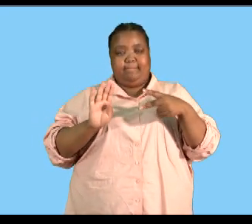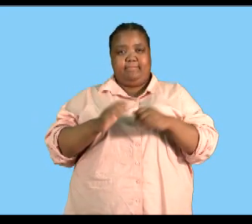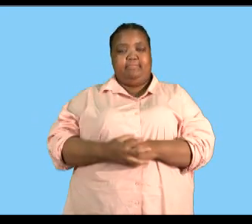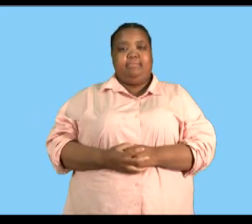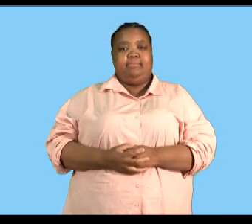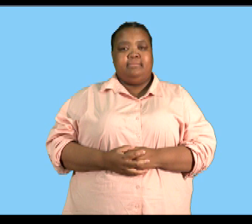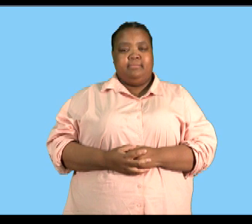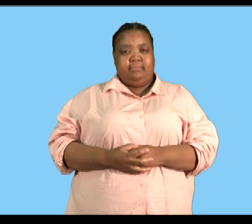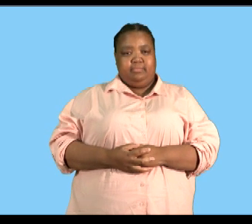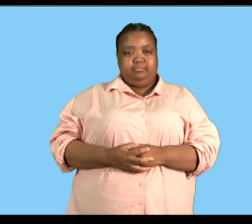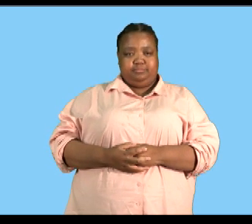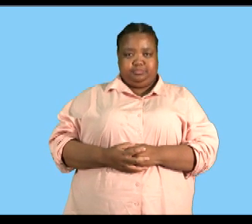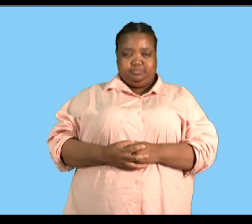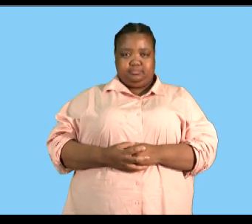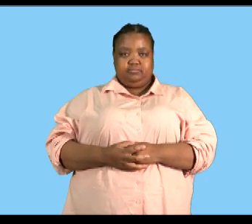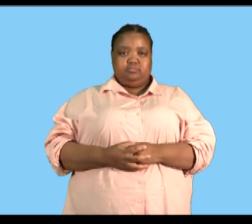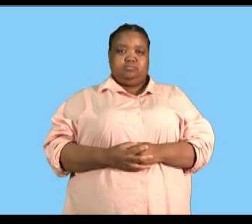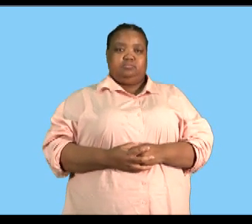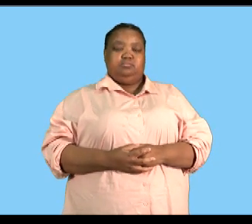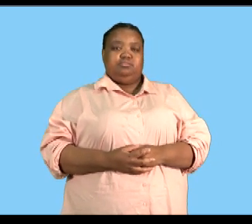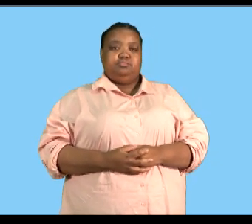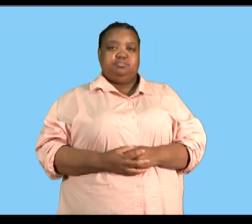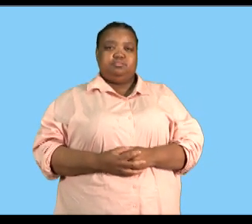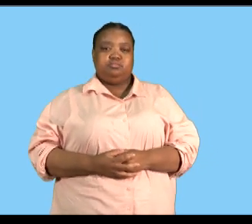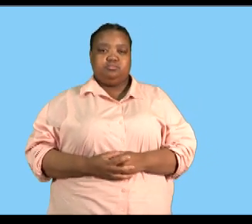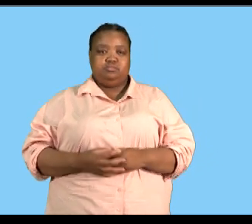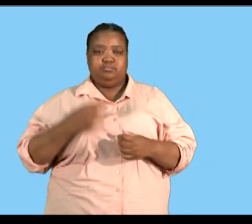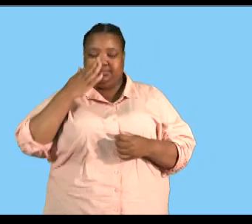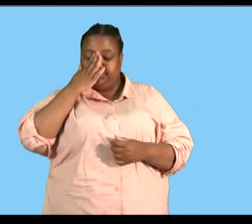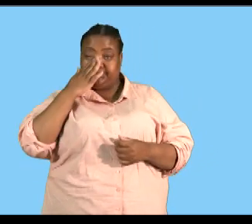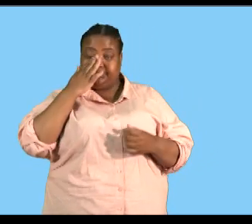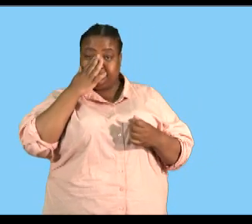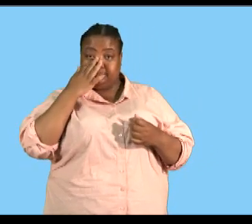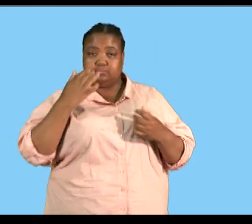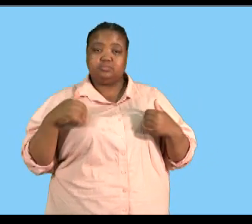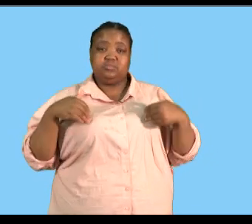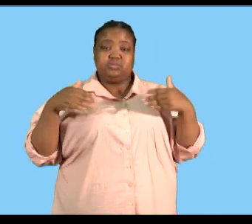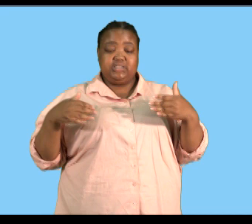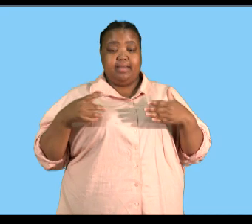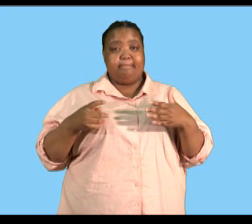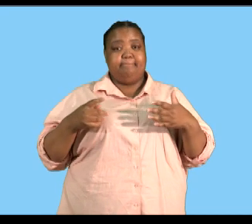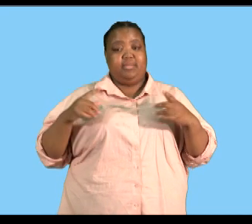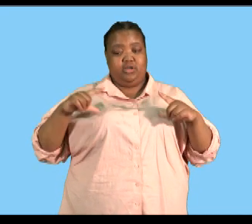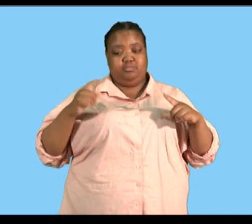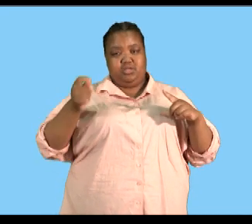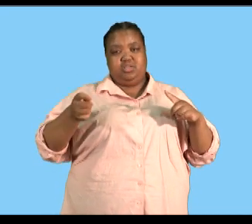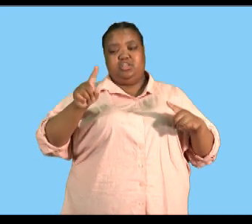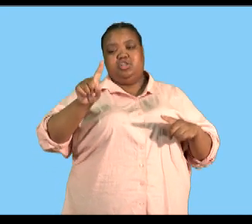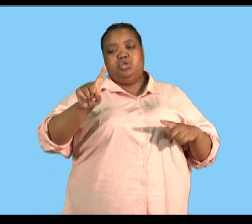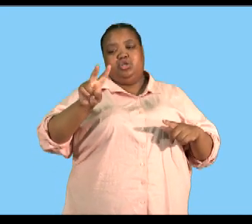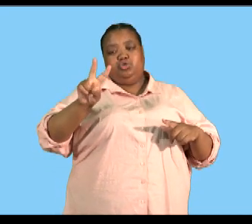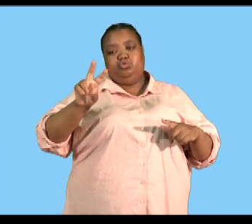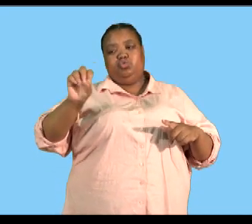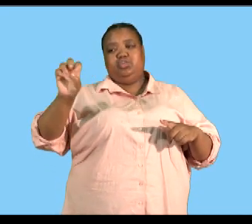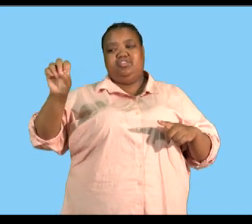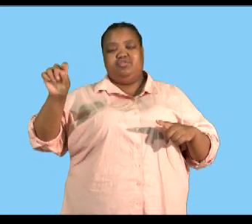B, it said we are going to start by paying the 200 Rand plus. So